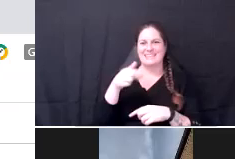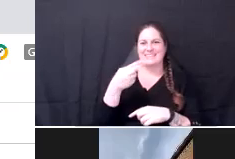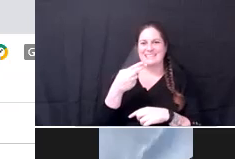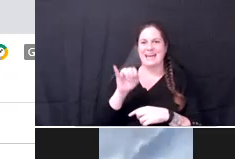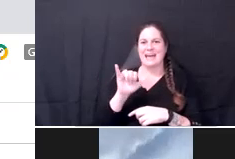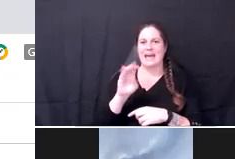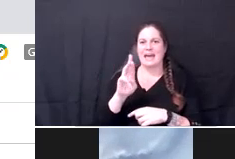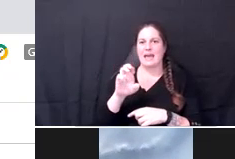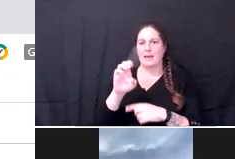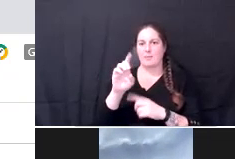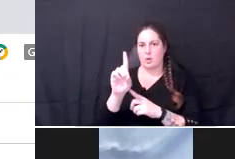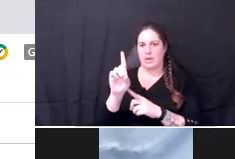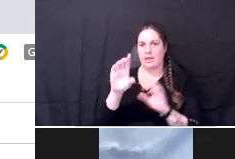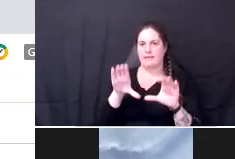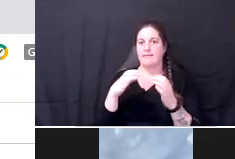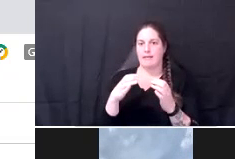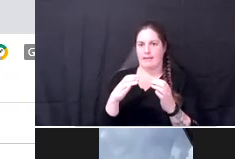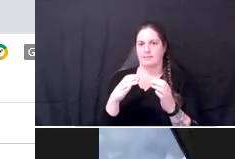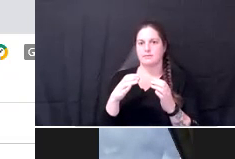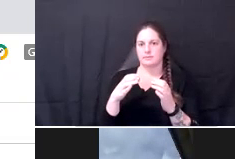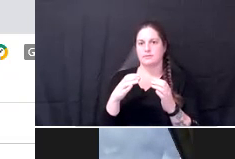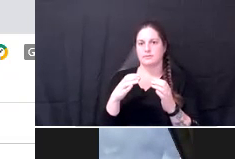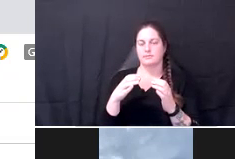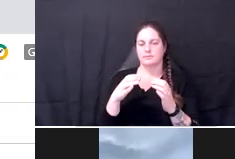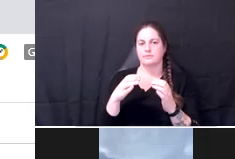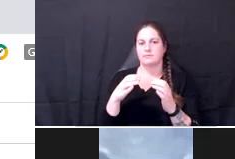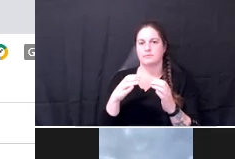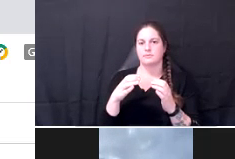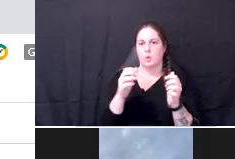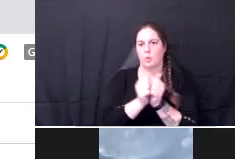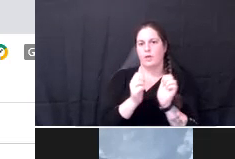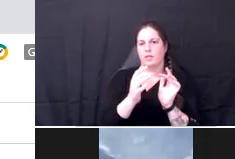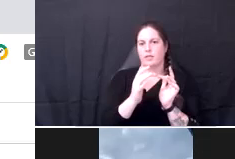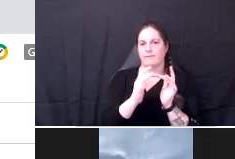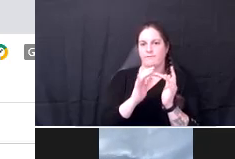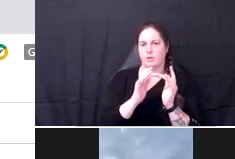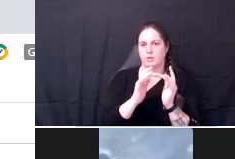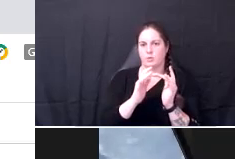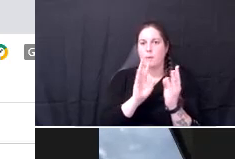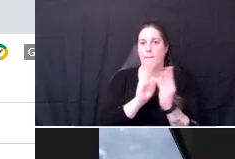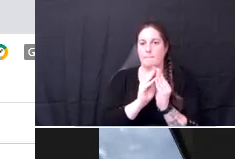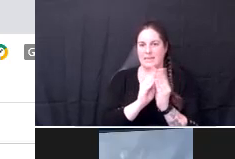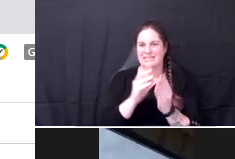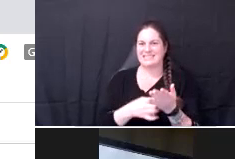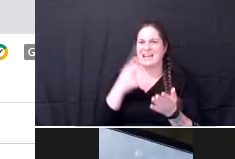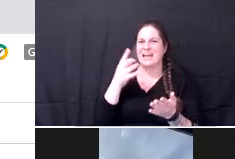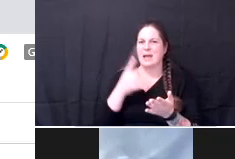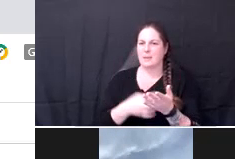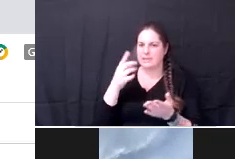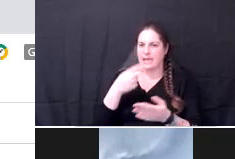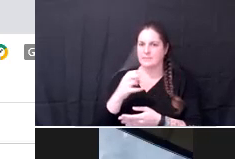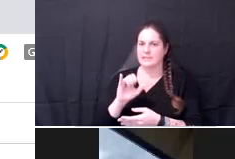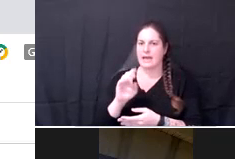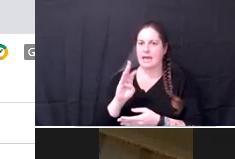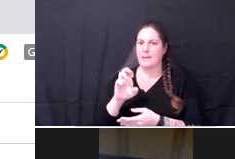with virtual meetings. I know that, you know, sometimes hybrid classes have face-to-face